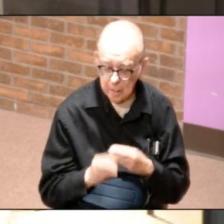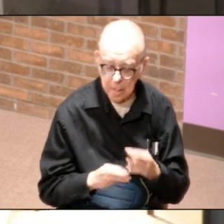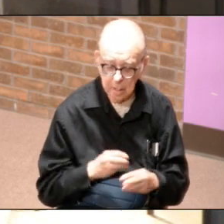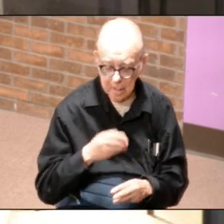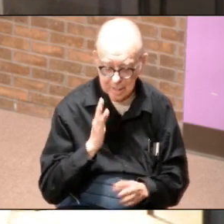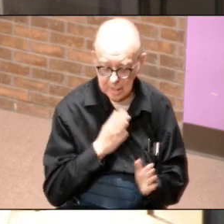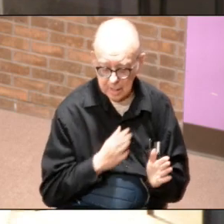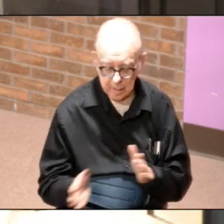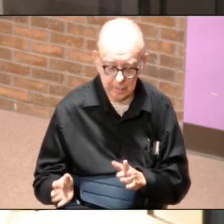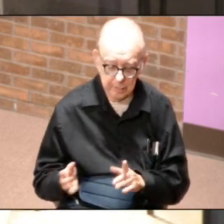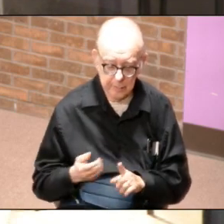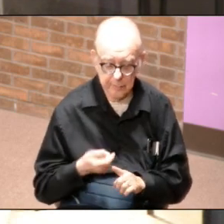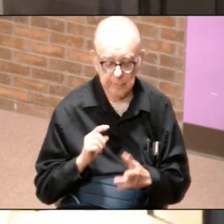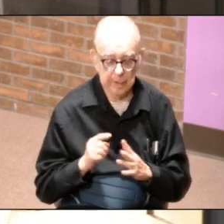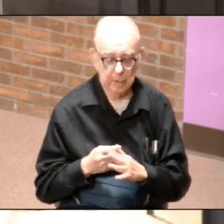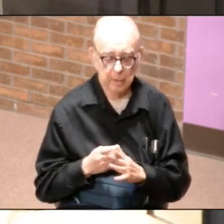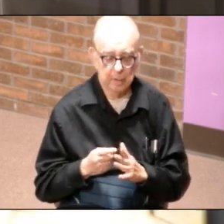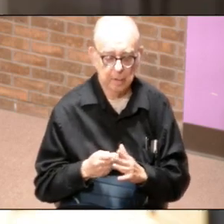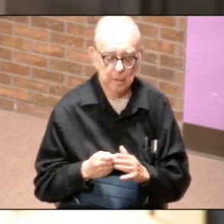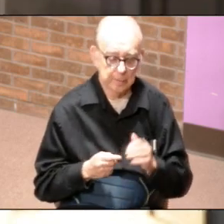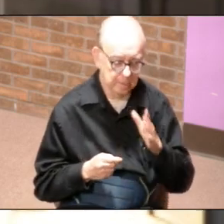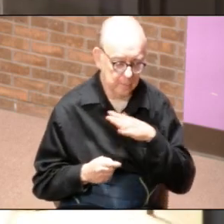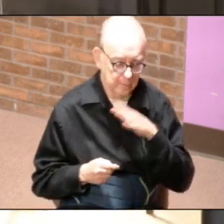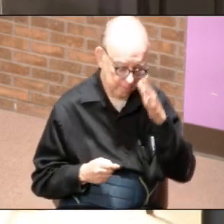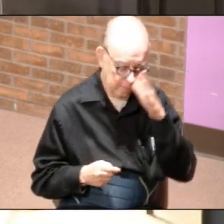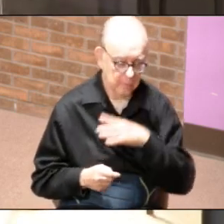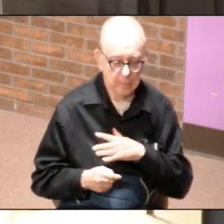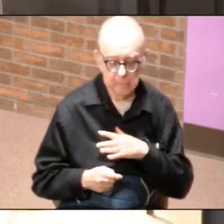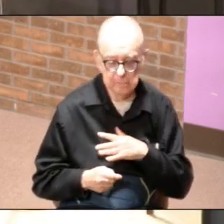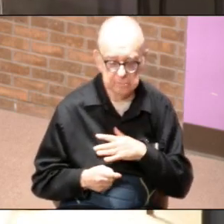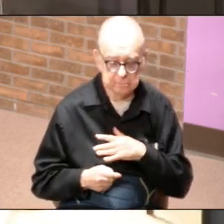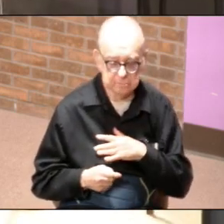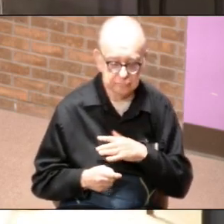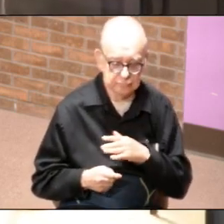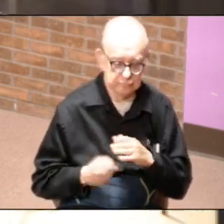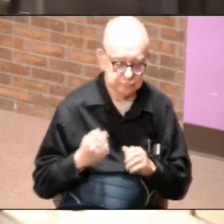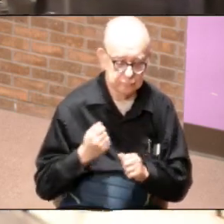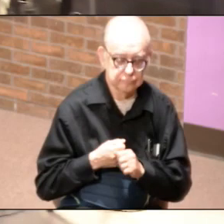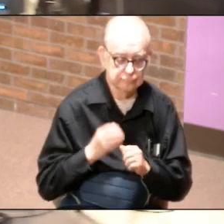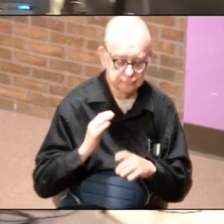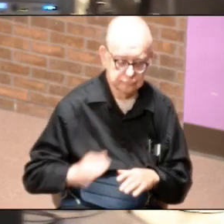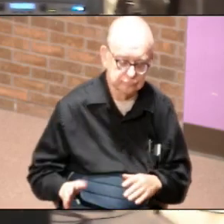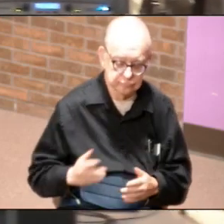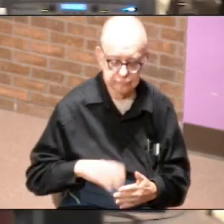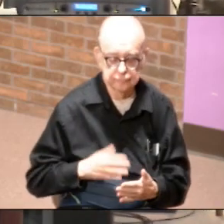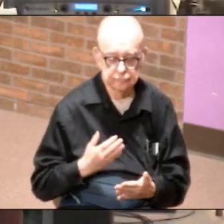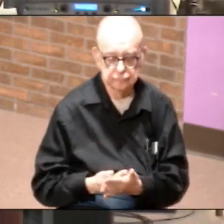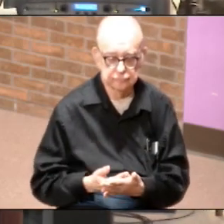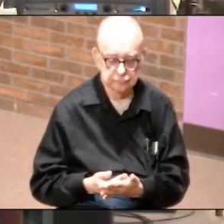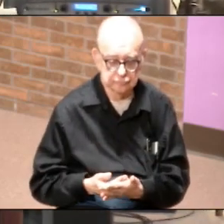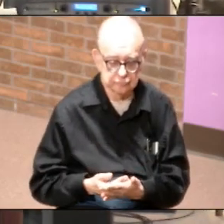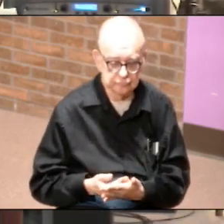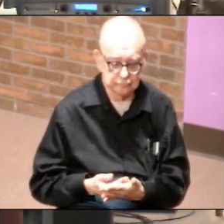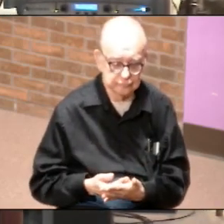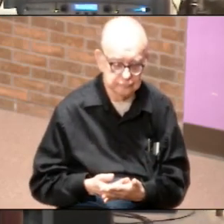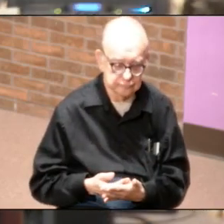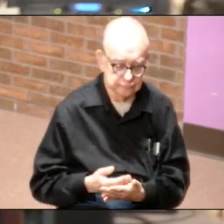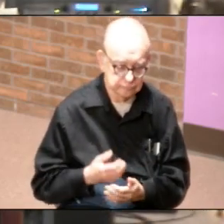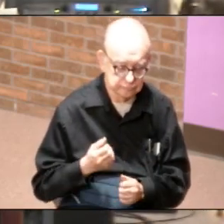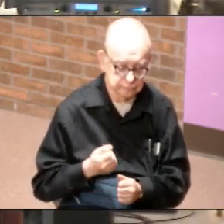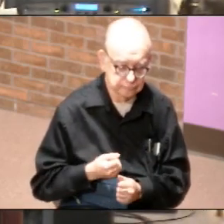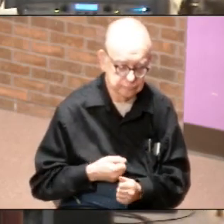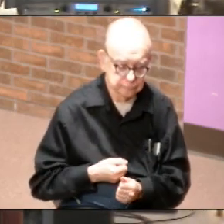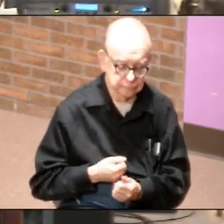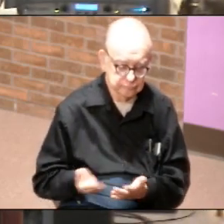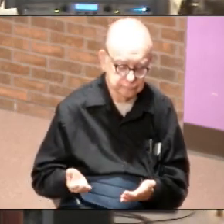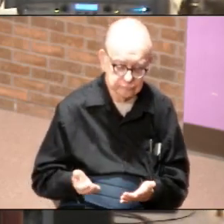God's plan from the very beginning, ladies and gentlemen, was this. Every child that was born and every